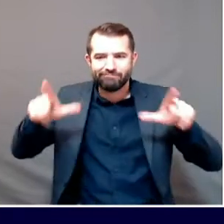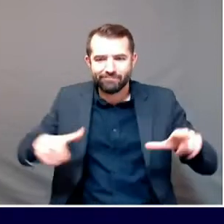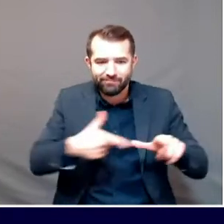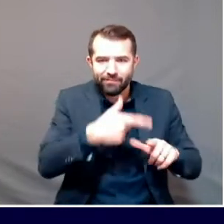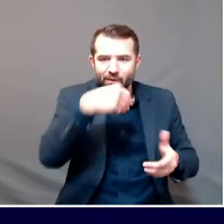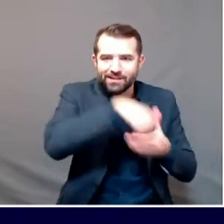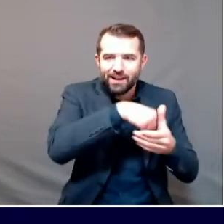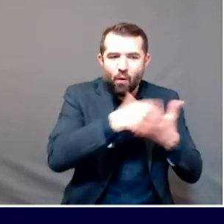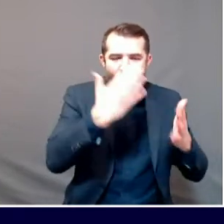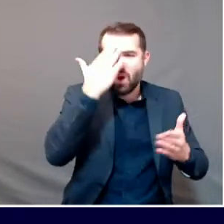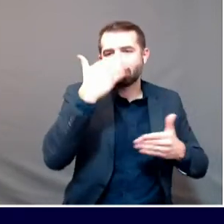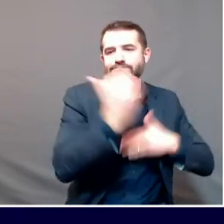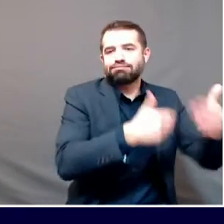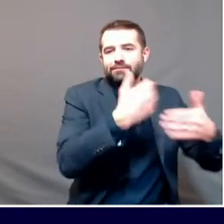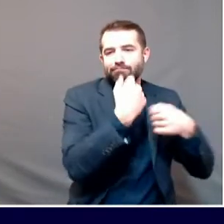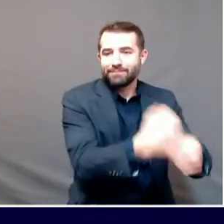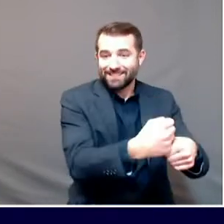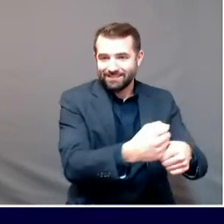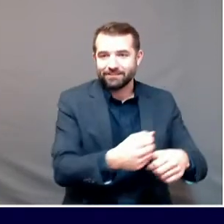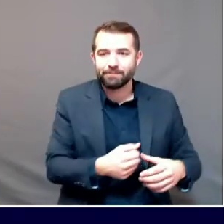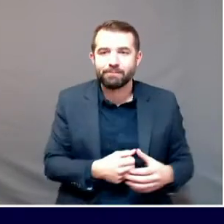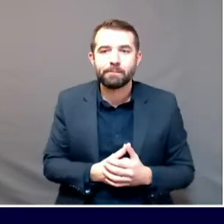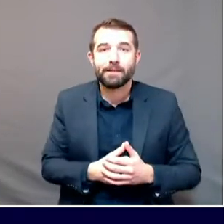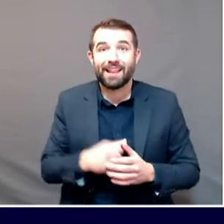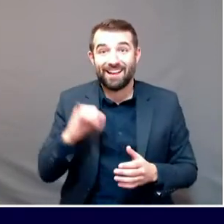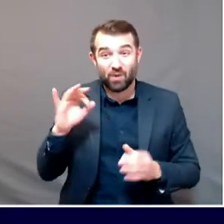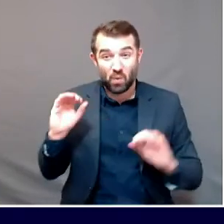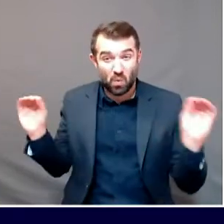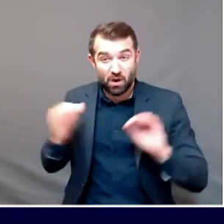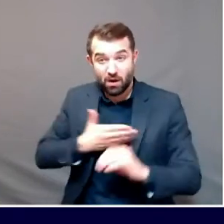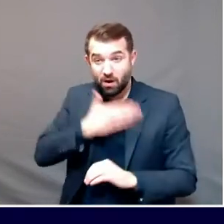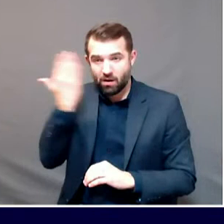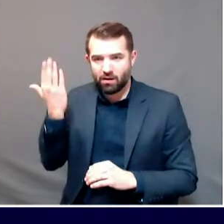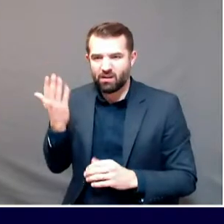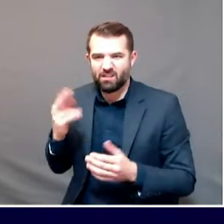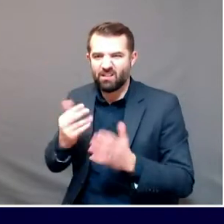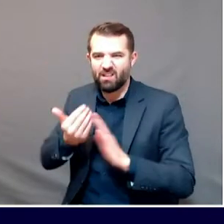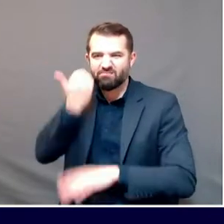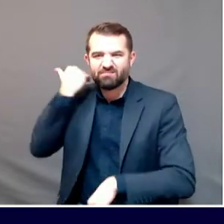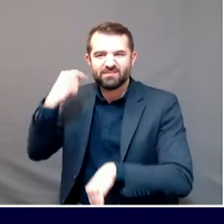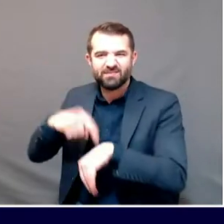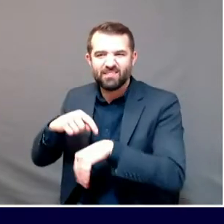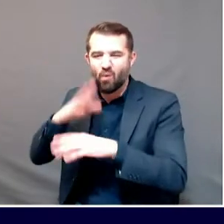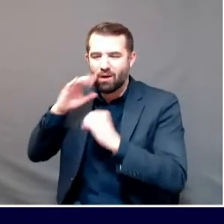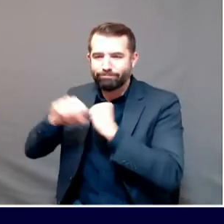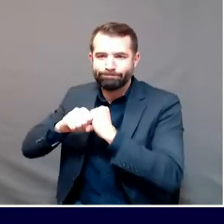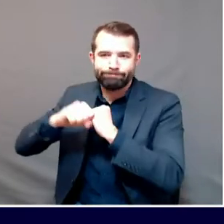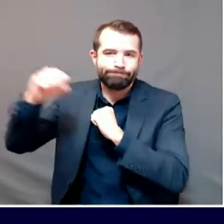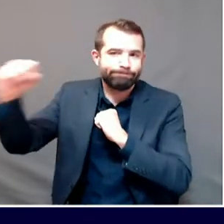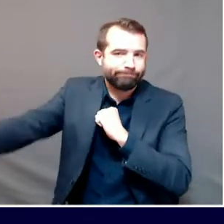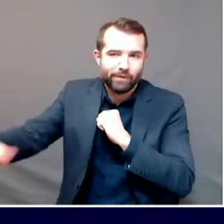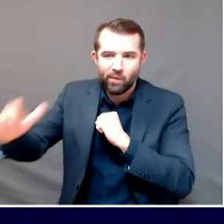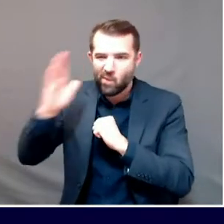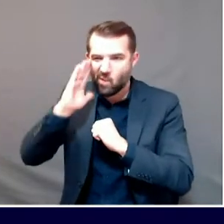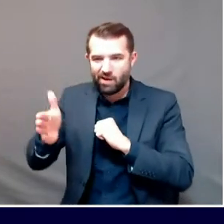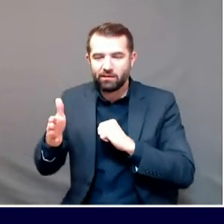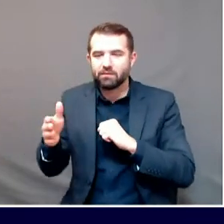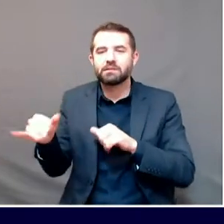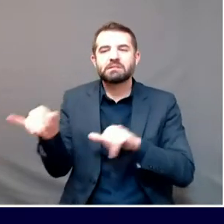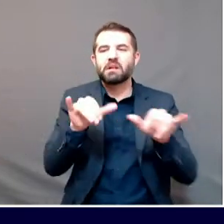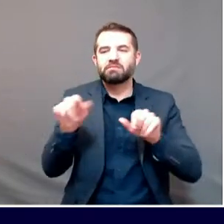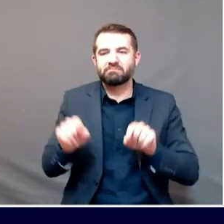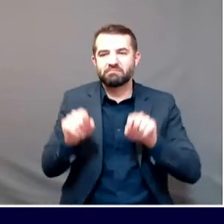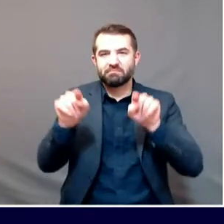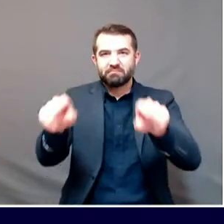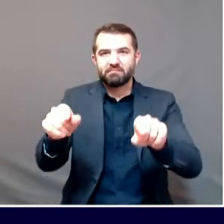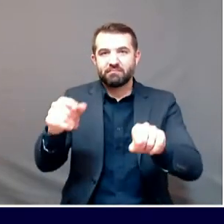shot. Every year, we build a new flu shot that is different in composition from the flu shot